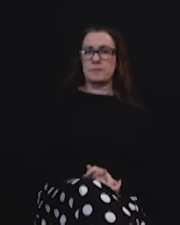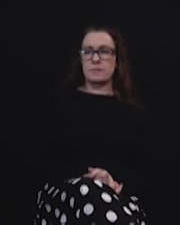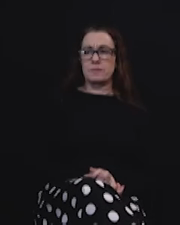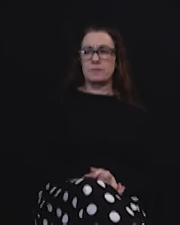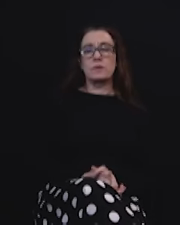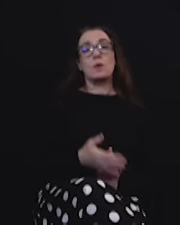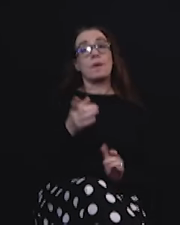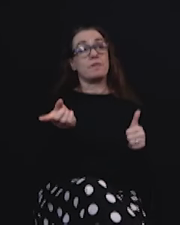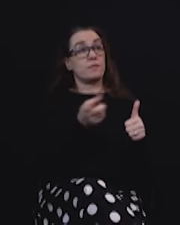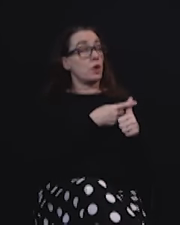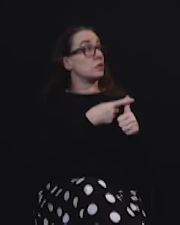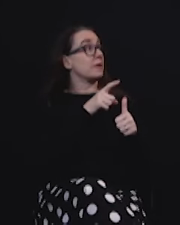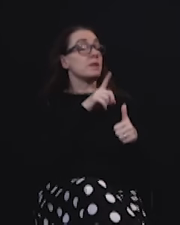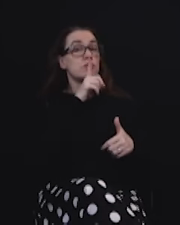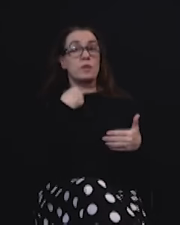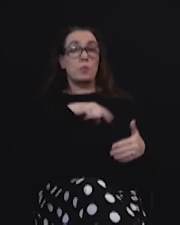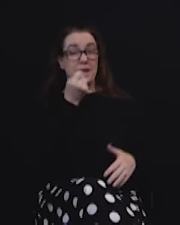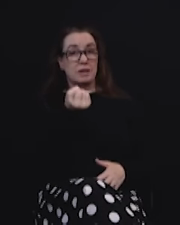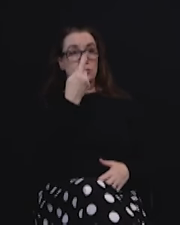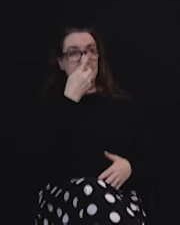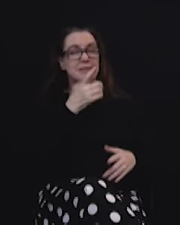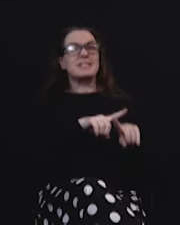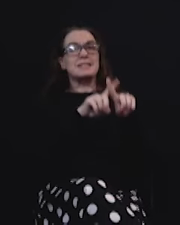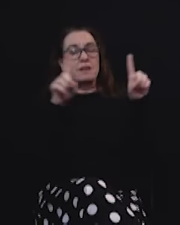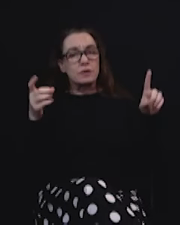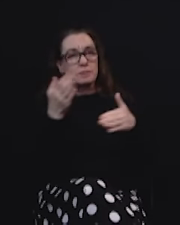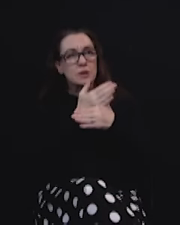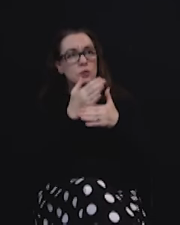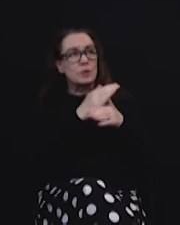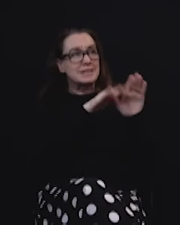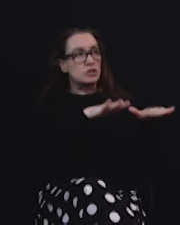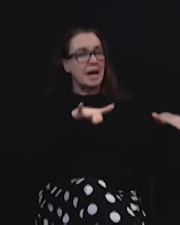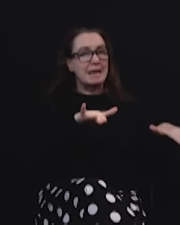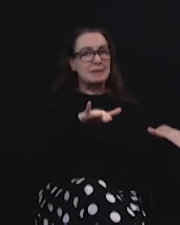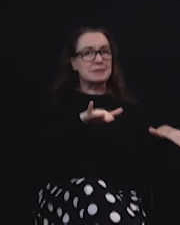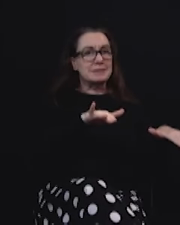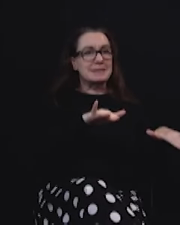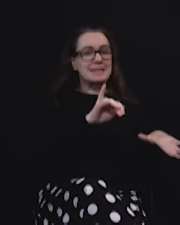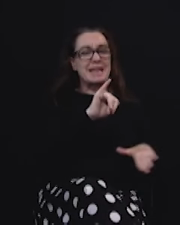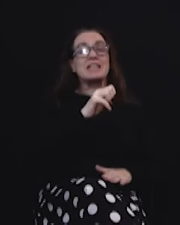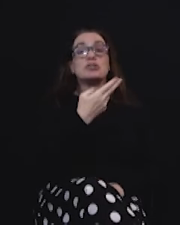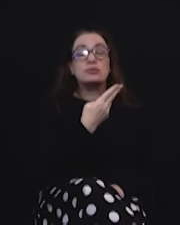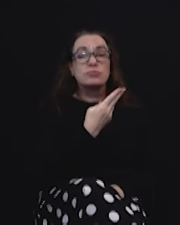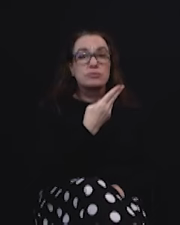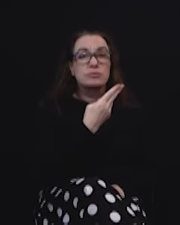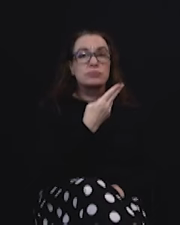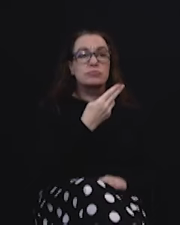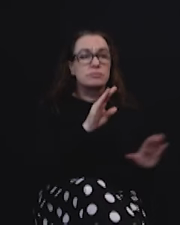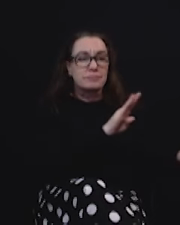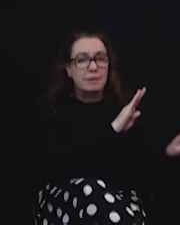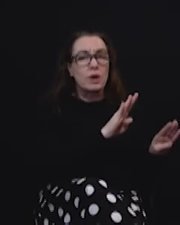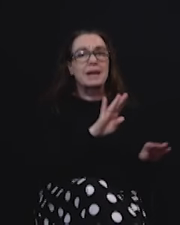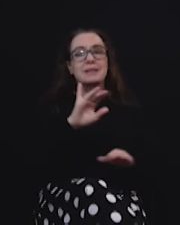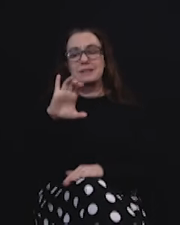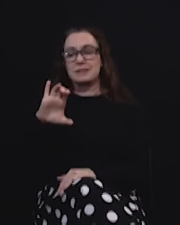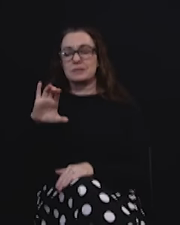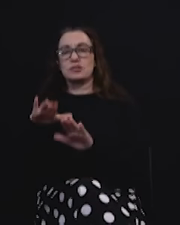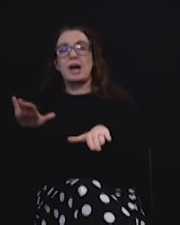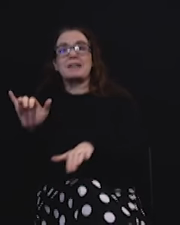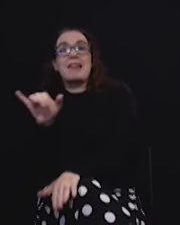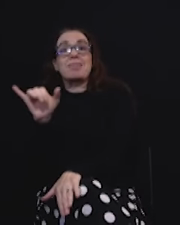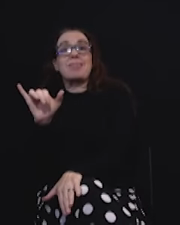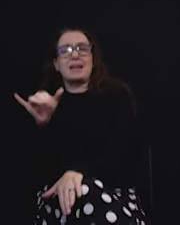Well, first of all, we need to make sure we understand there's a great difference between being childish and childlike. Do